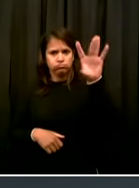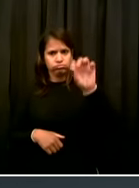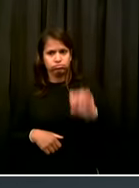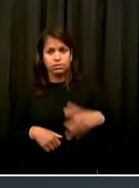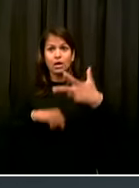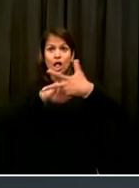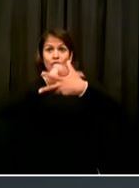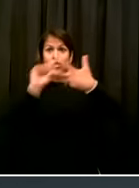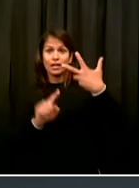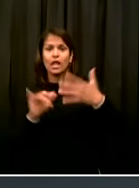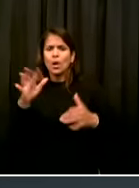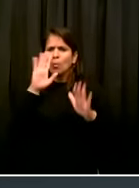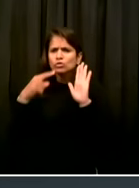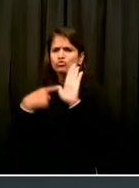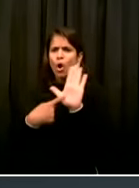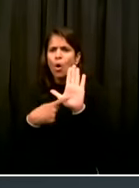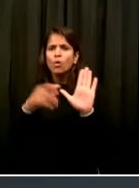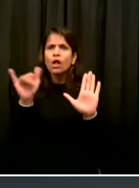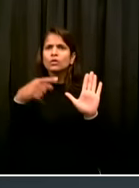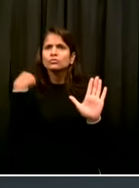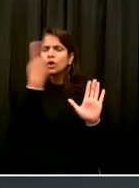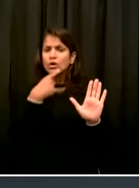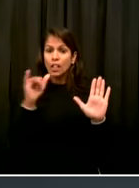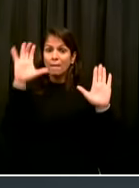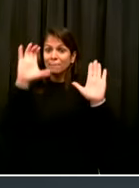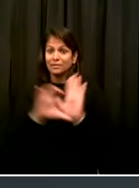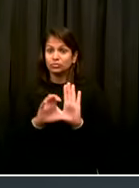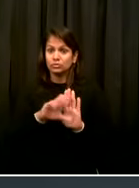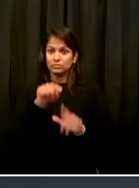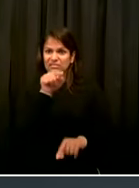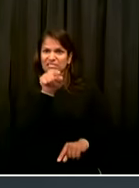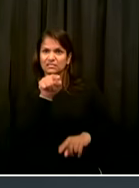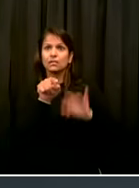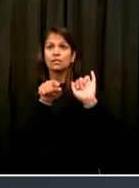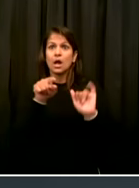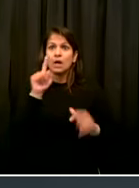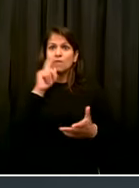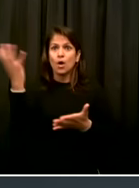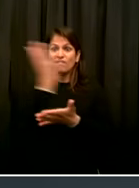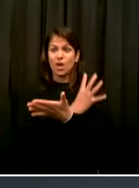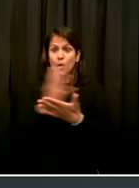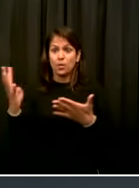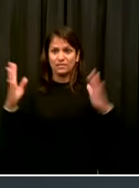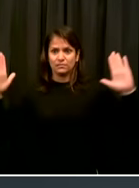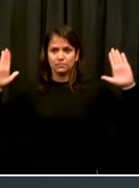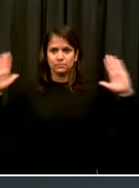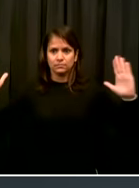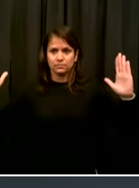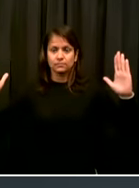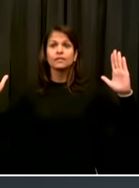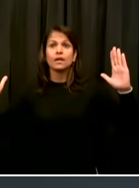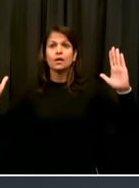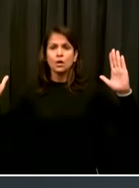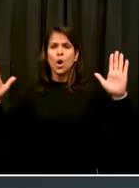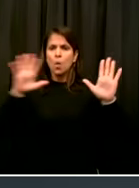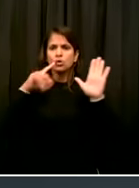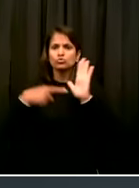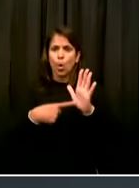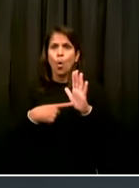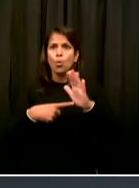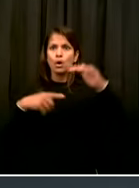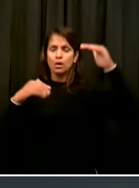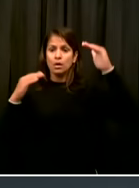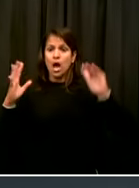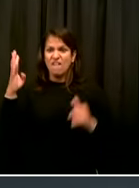against the coronavirus. Now, right now, New York City makes more data available in a more transparent fashion than any city